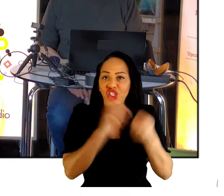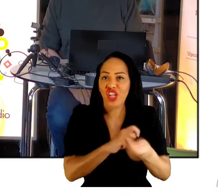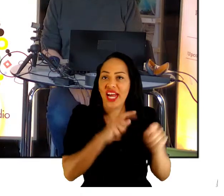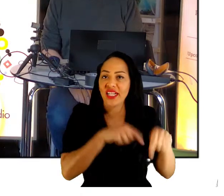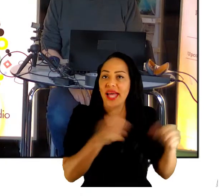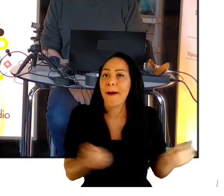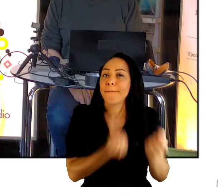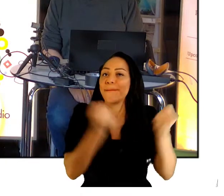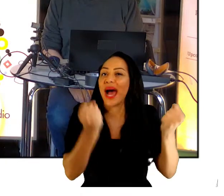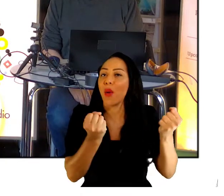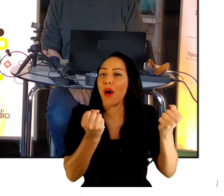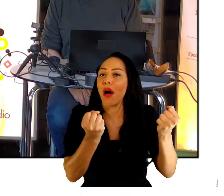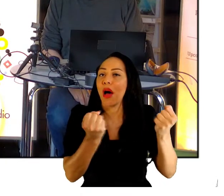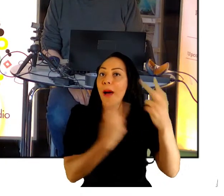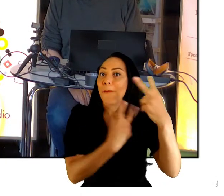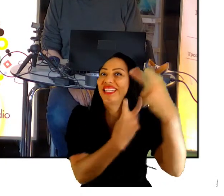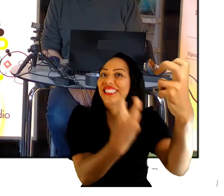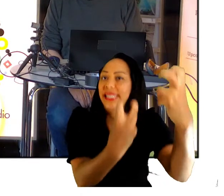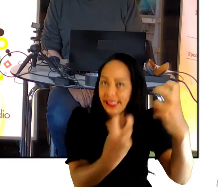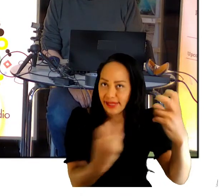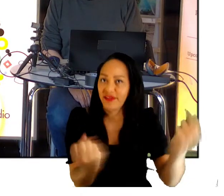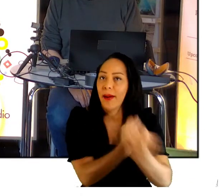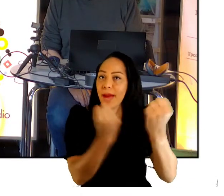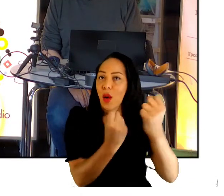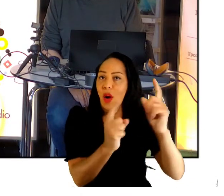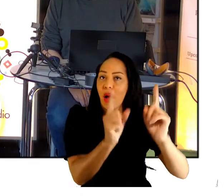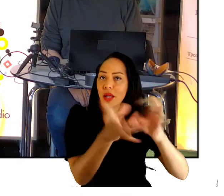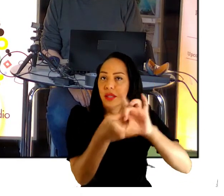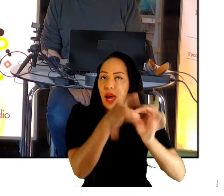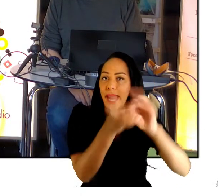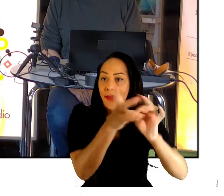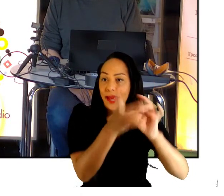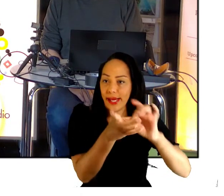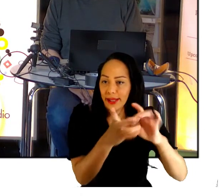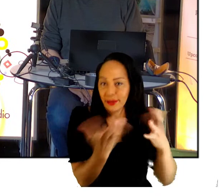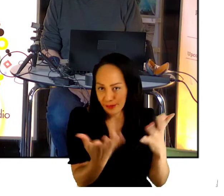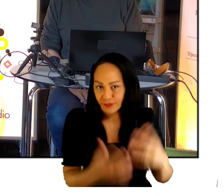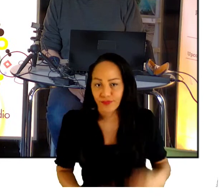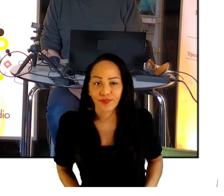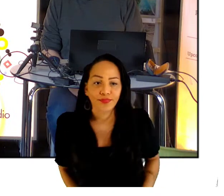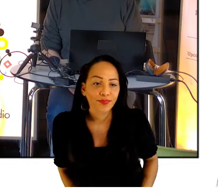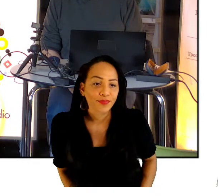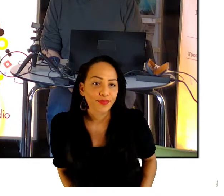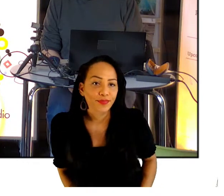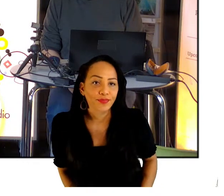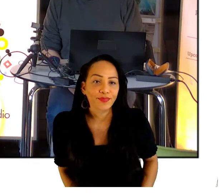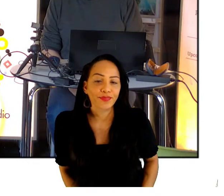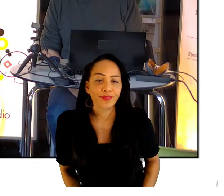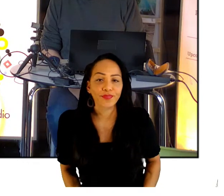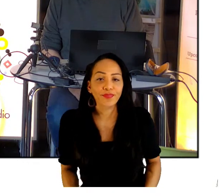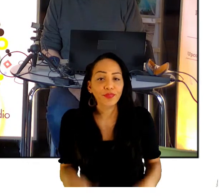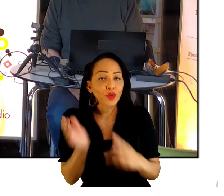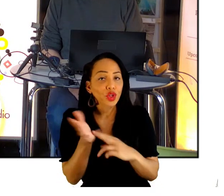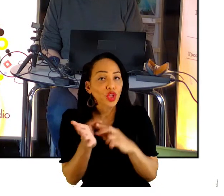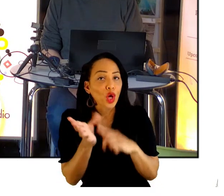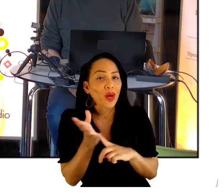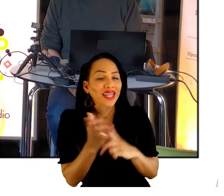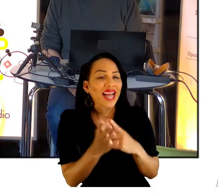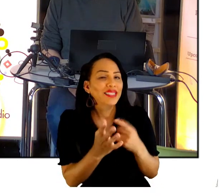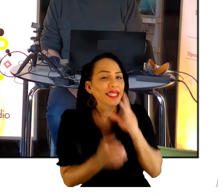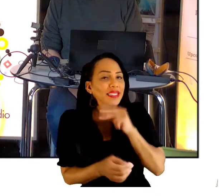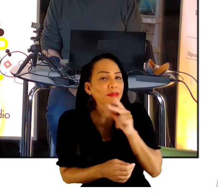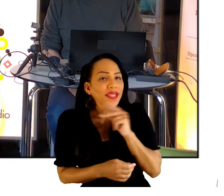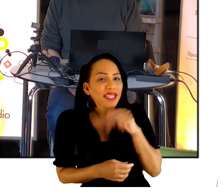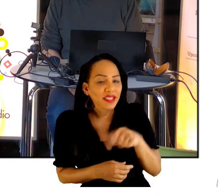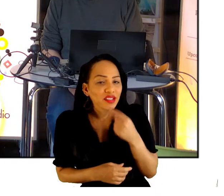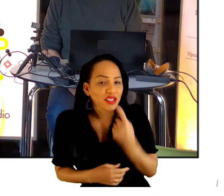power dynamic. Yeah, and we had, we took great care in the opening of the show to craft a scene where we make it clear without saying